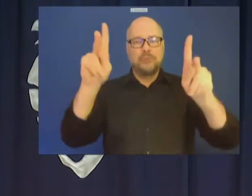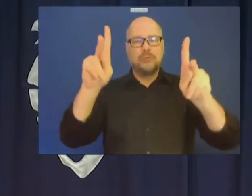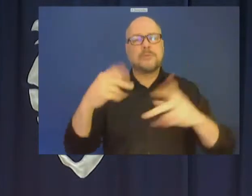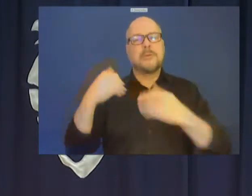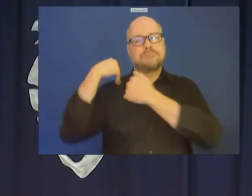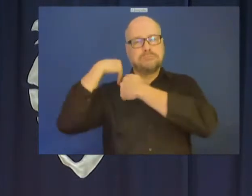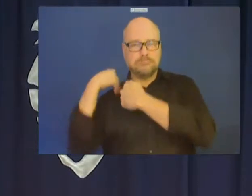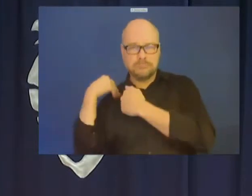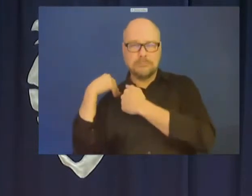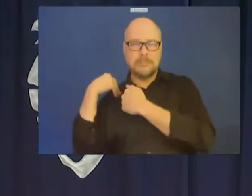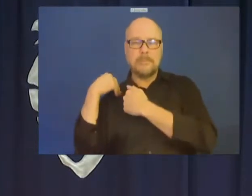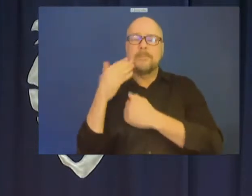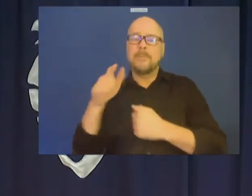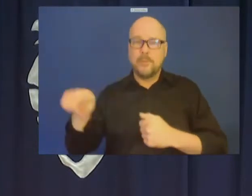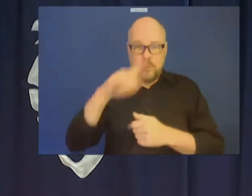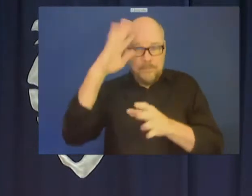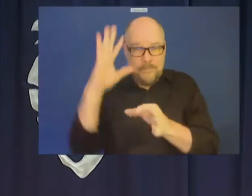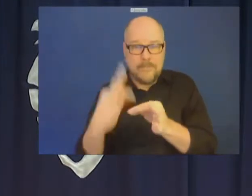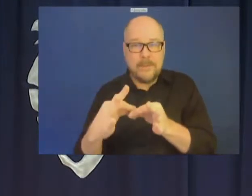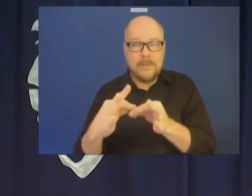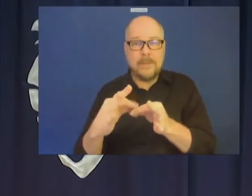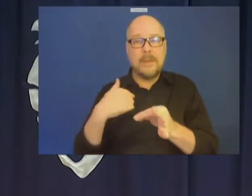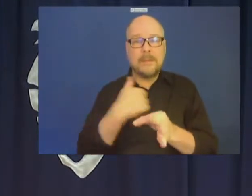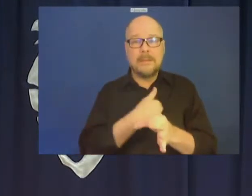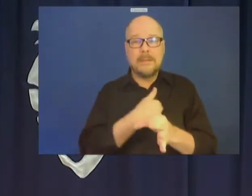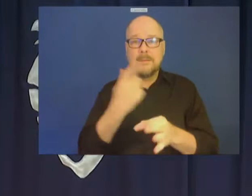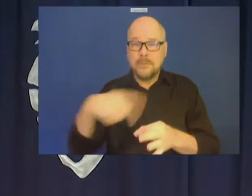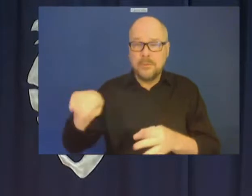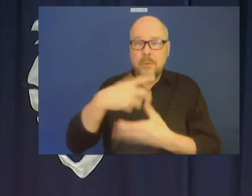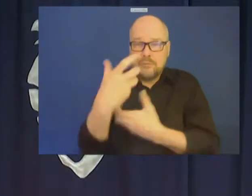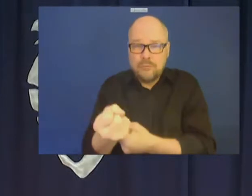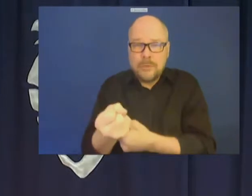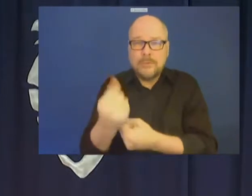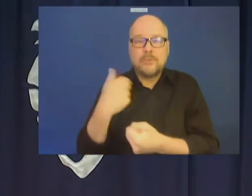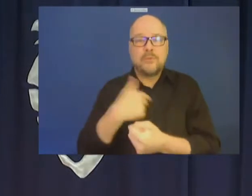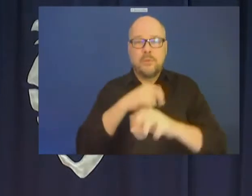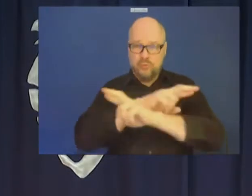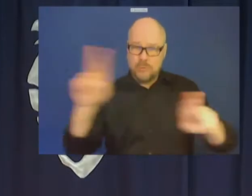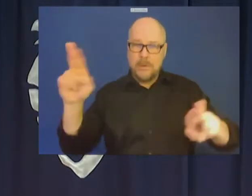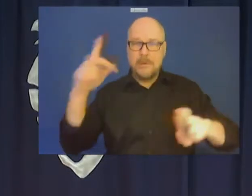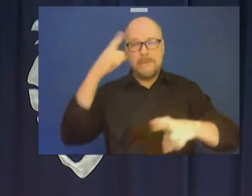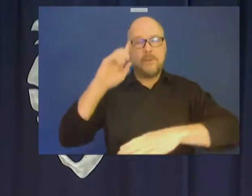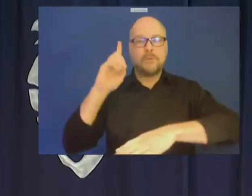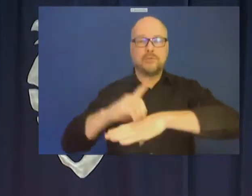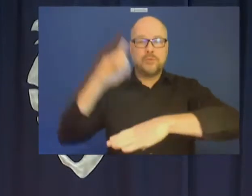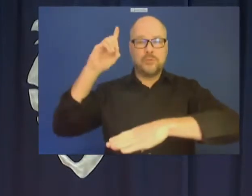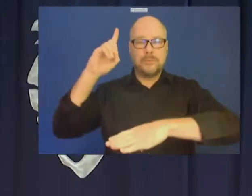your faith and trust in us. Class 185 is ready for duty.